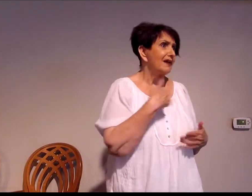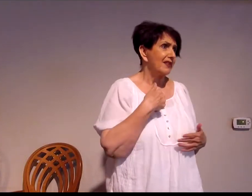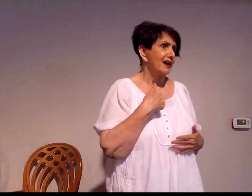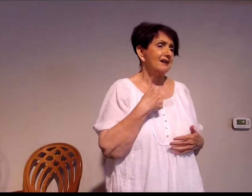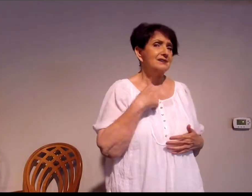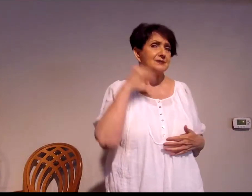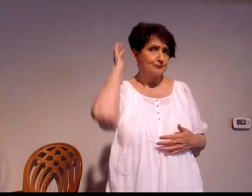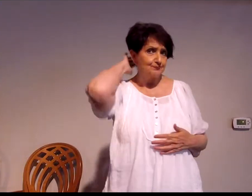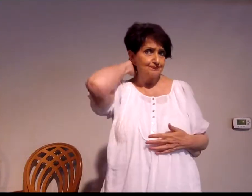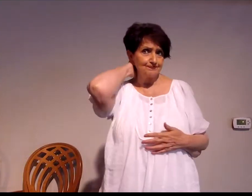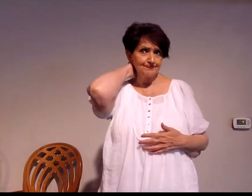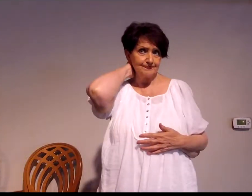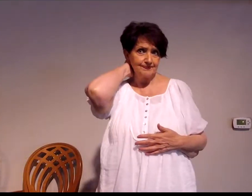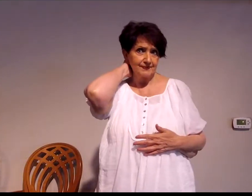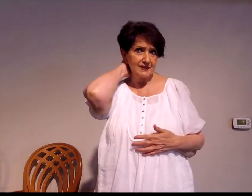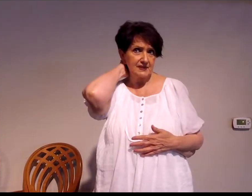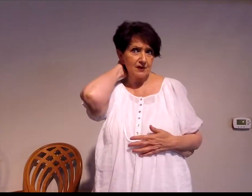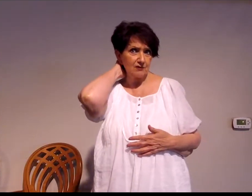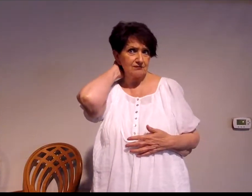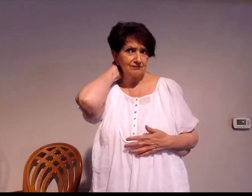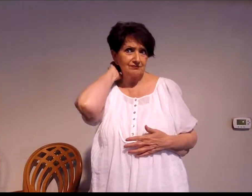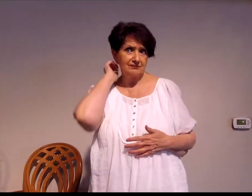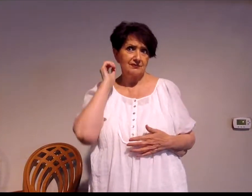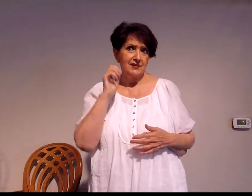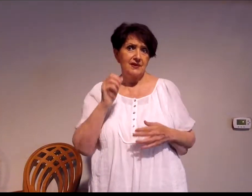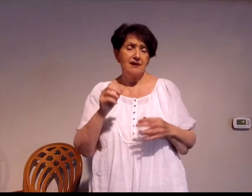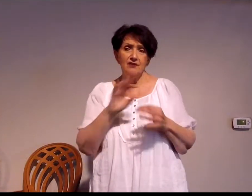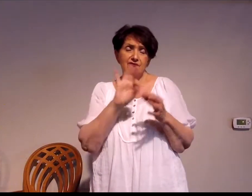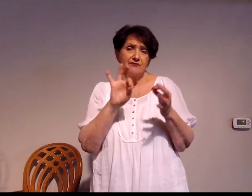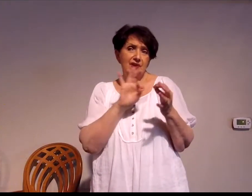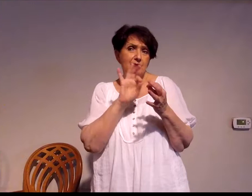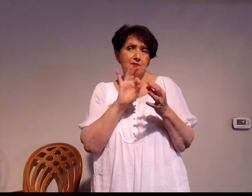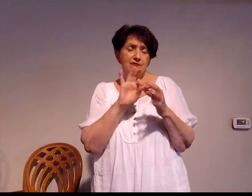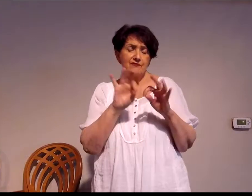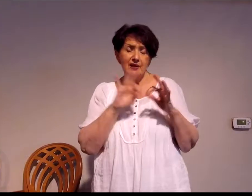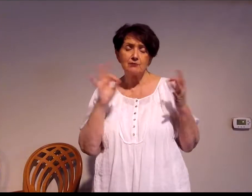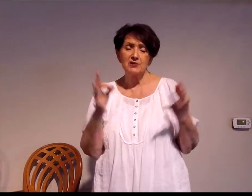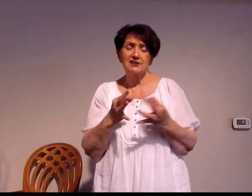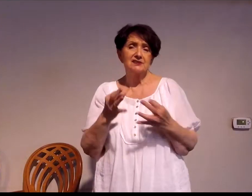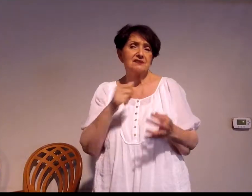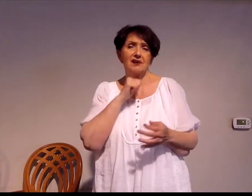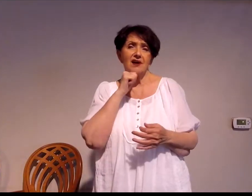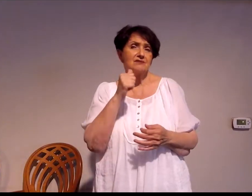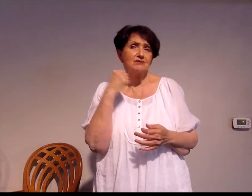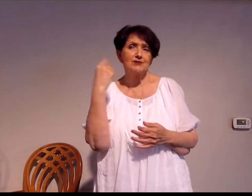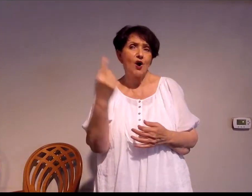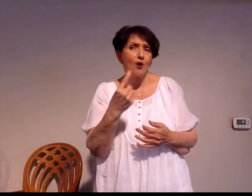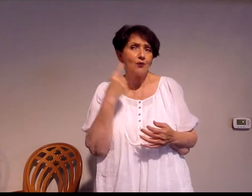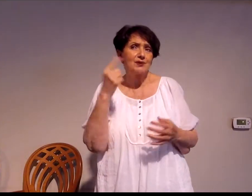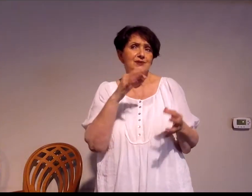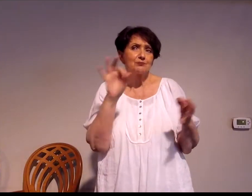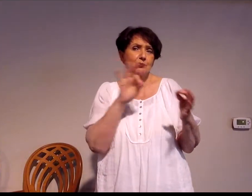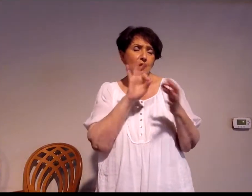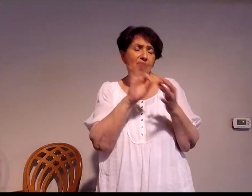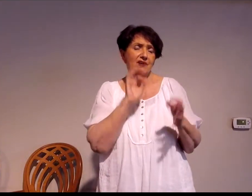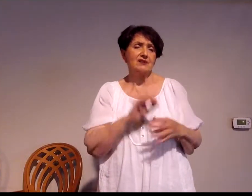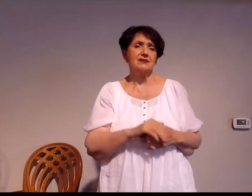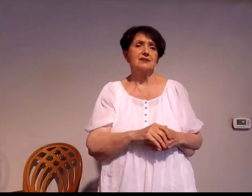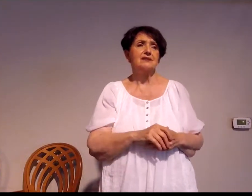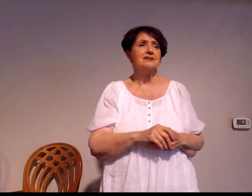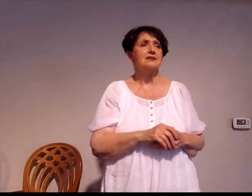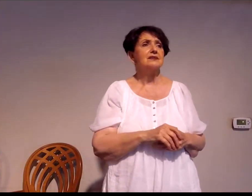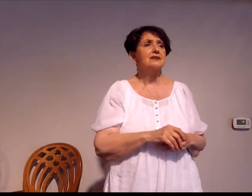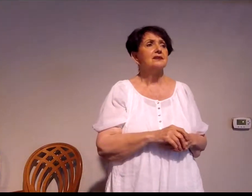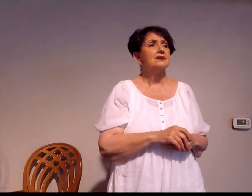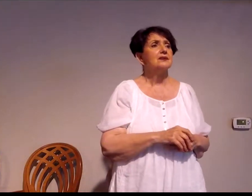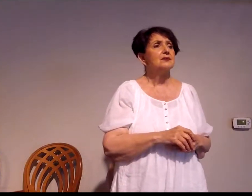family is not ideal. So in a sentence or a few words, just throw out some more that it didn't make it ideal for you.